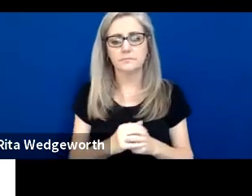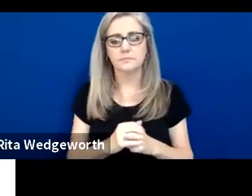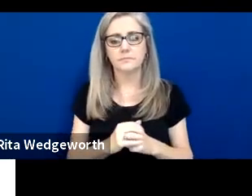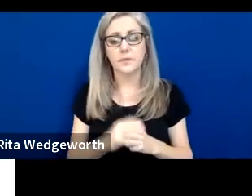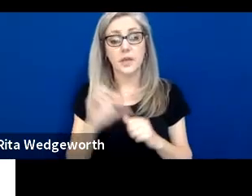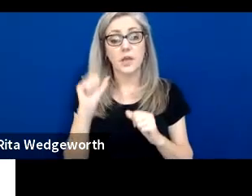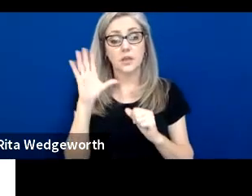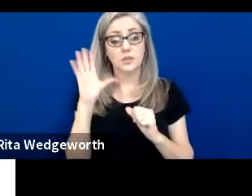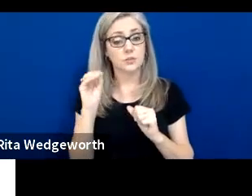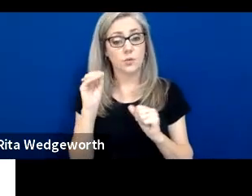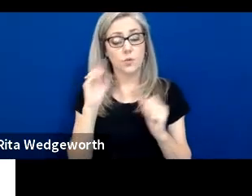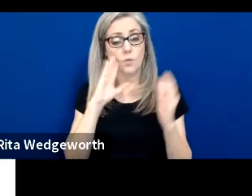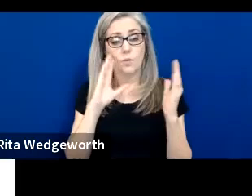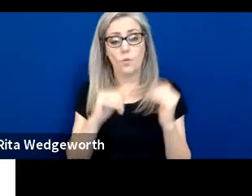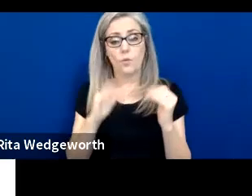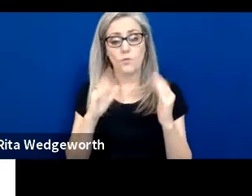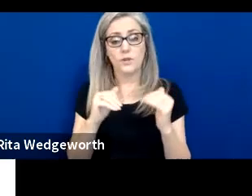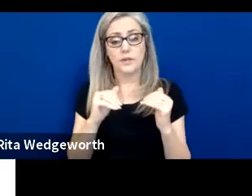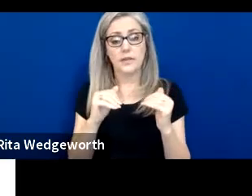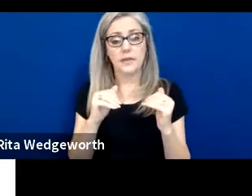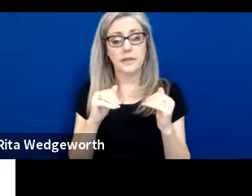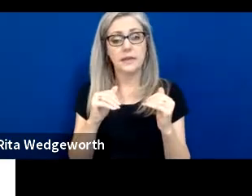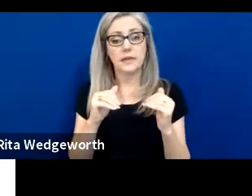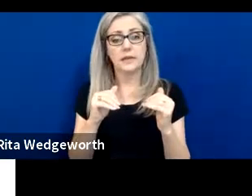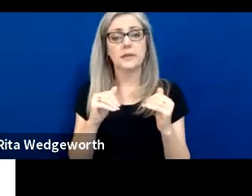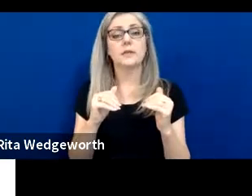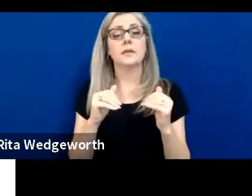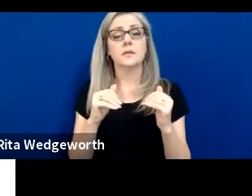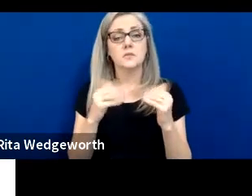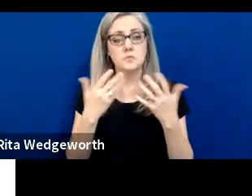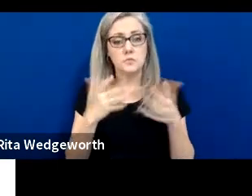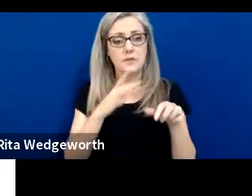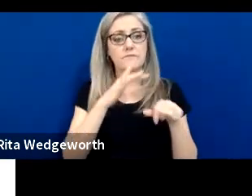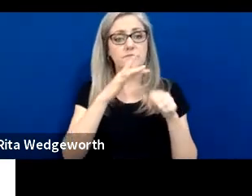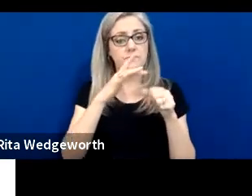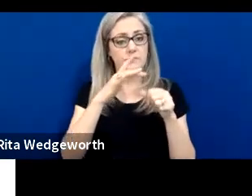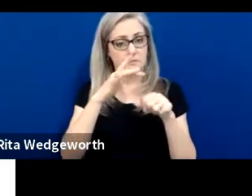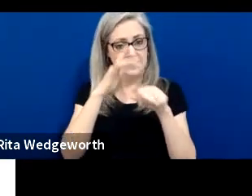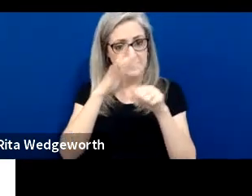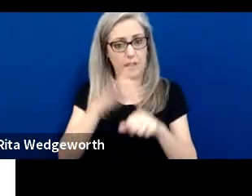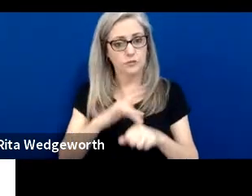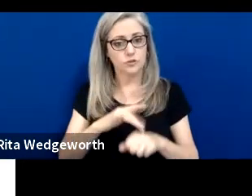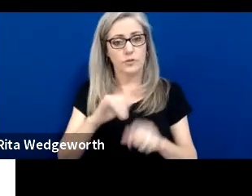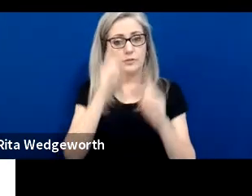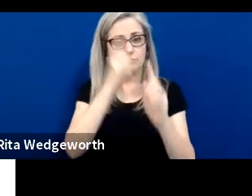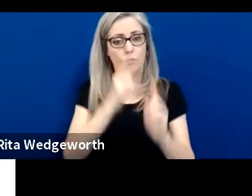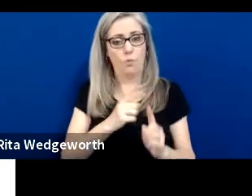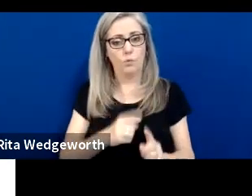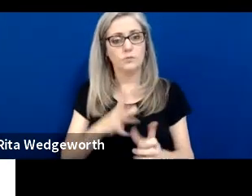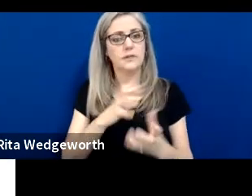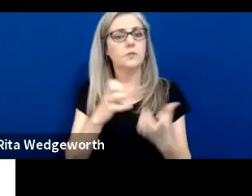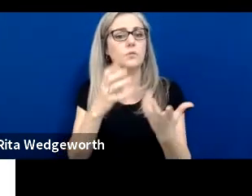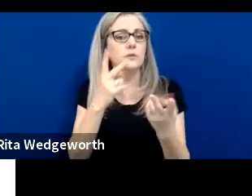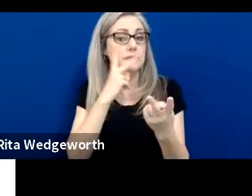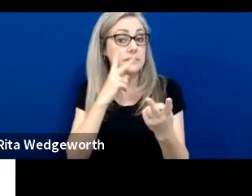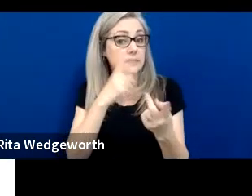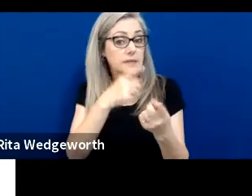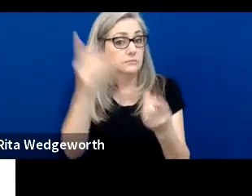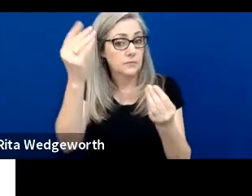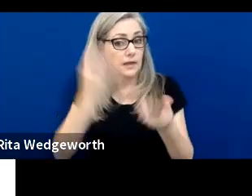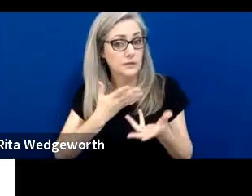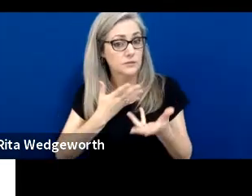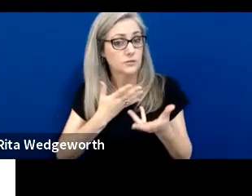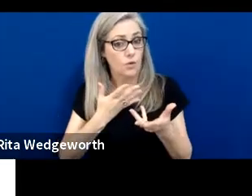So hopefully we've met or touched on these goals, and of course we'll be looking to you to let us know if how we did with